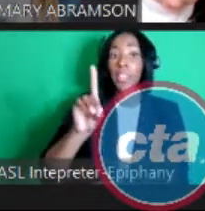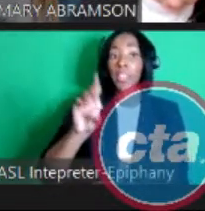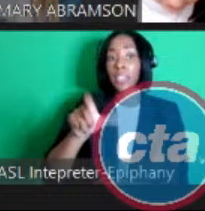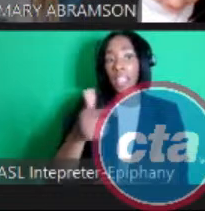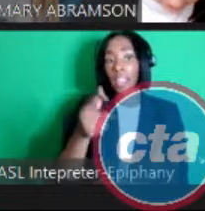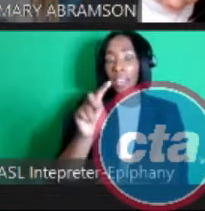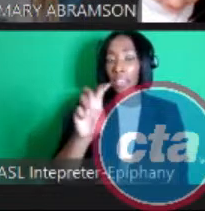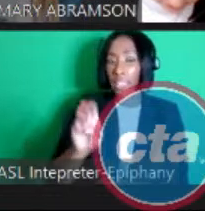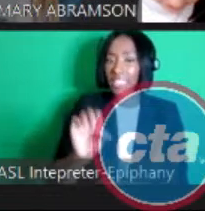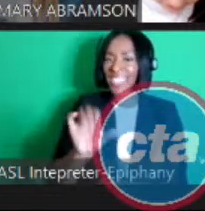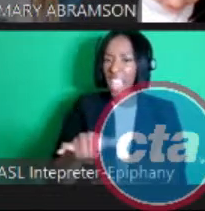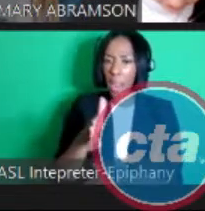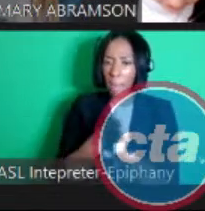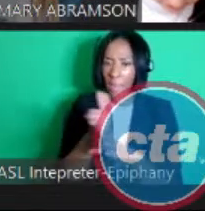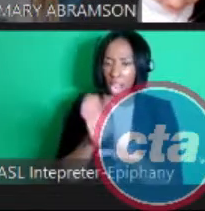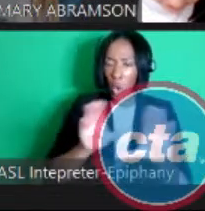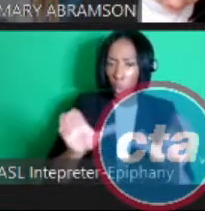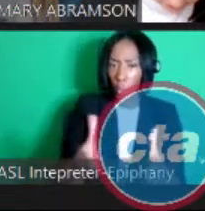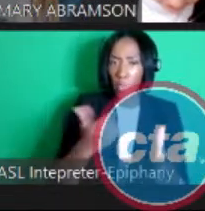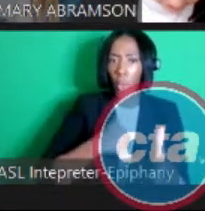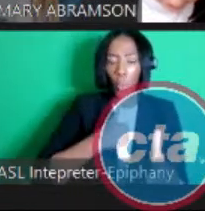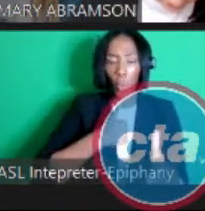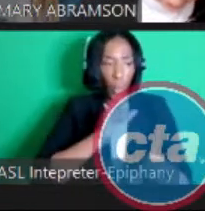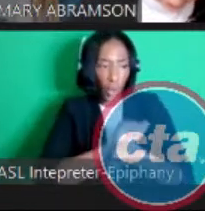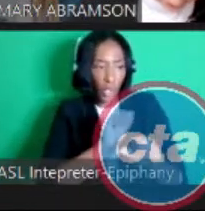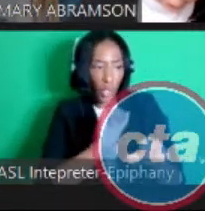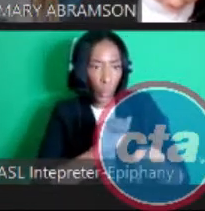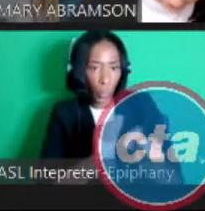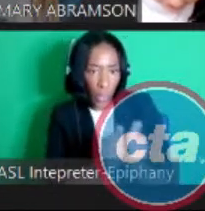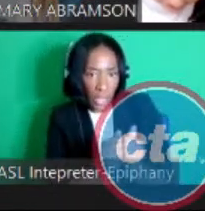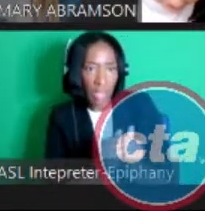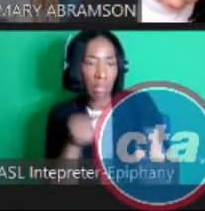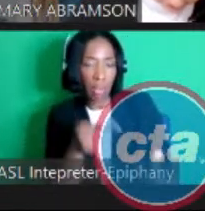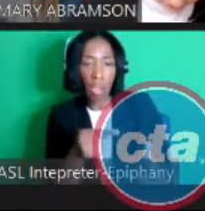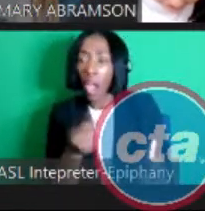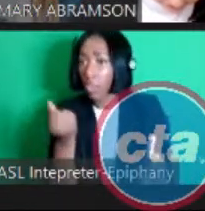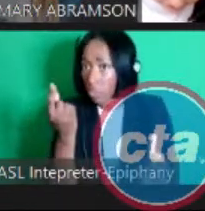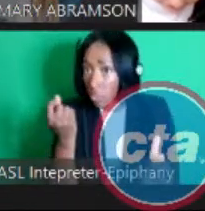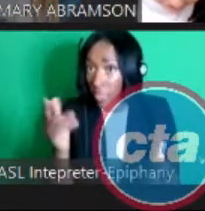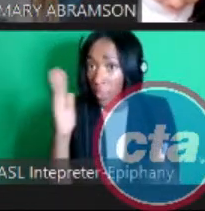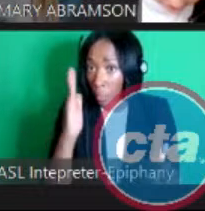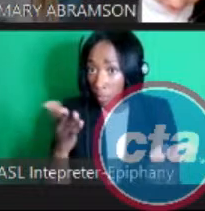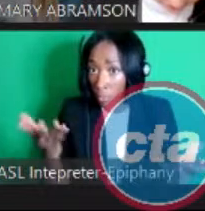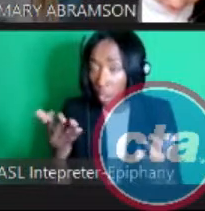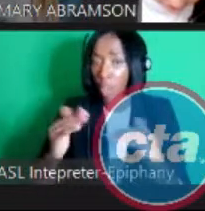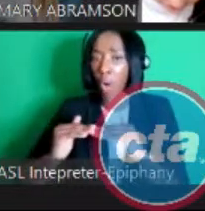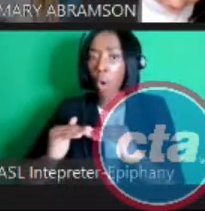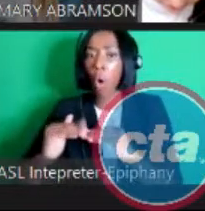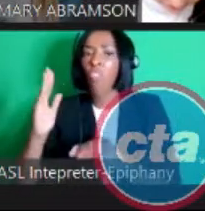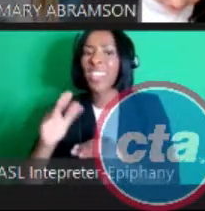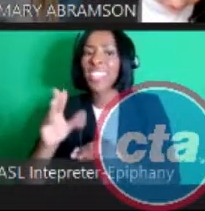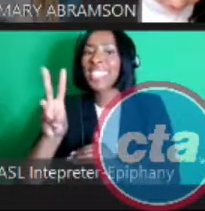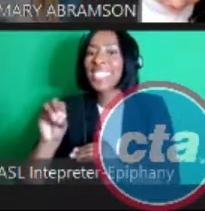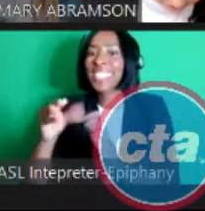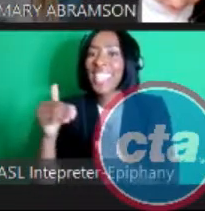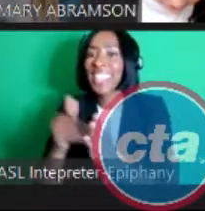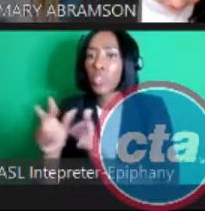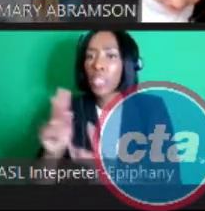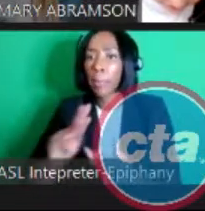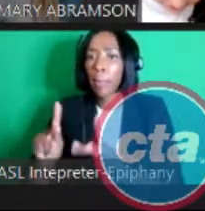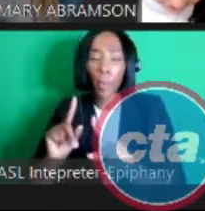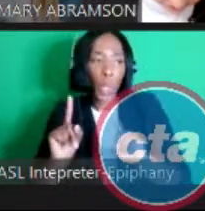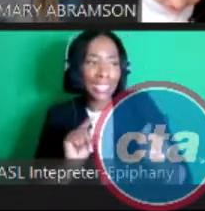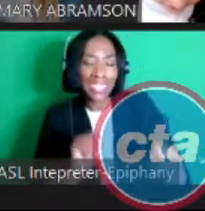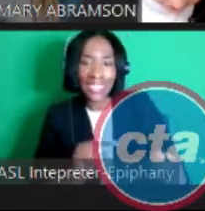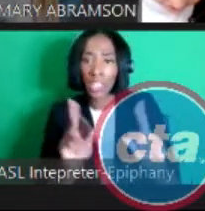the main group that we're working with and concerned about, even though I understand that there will be over 60,000 people that will be attending